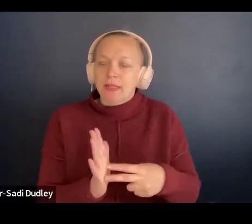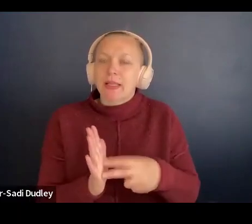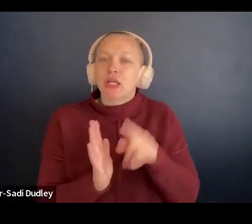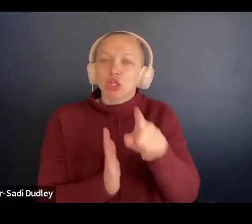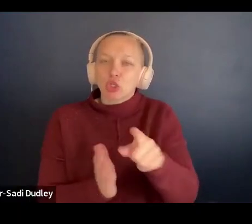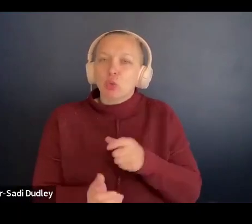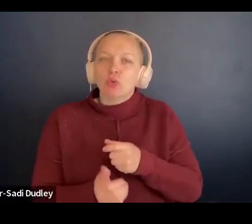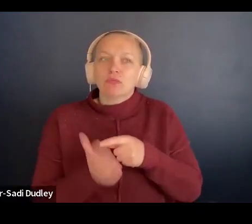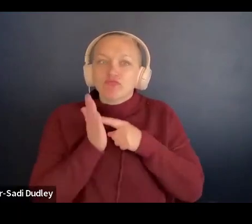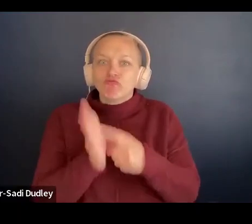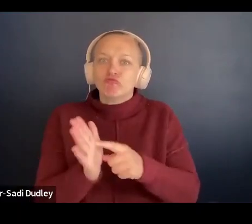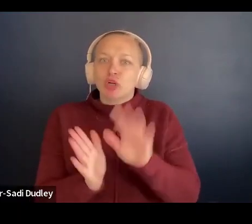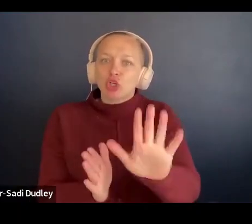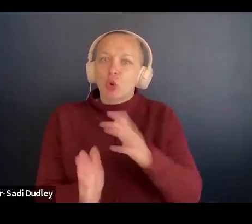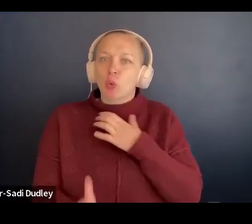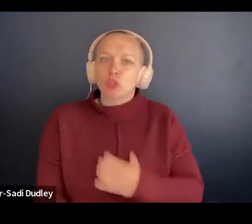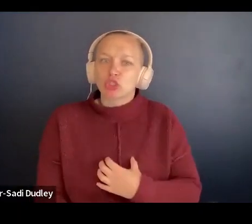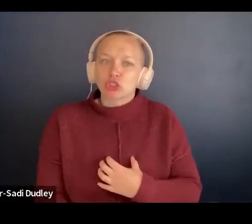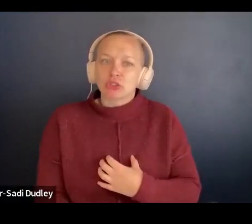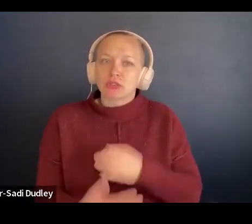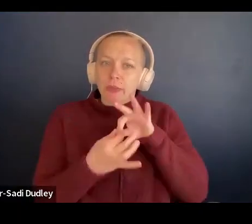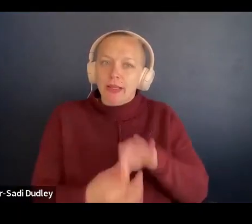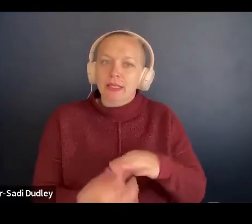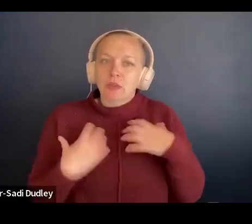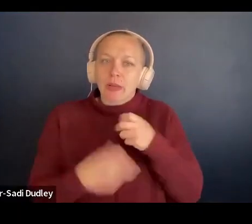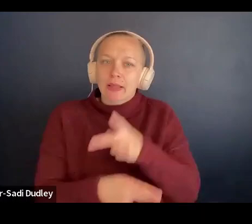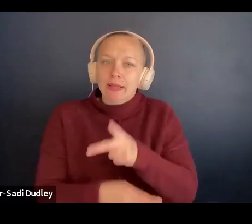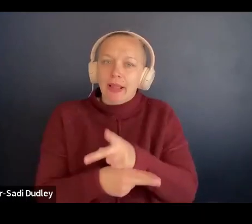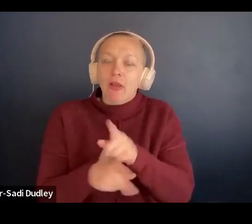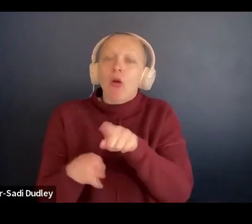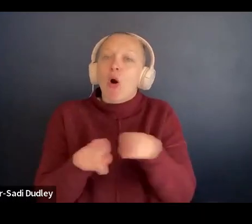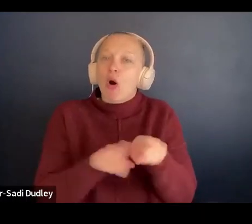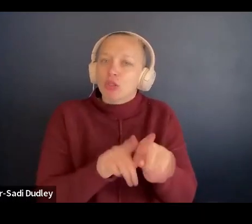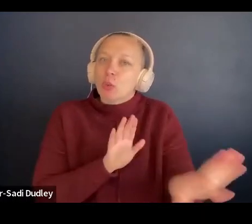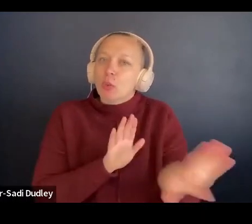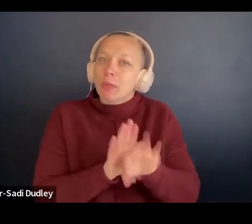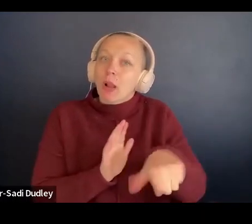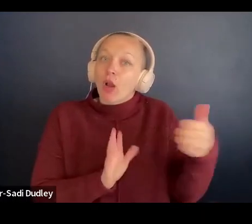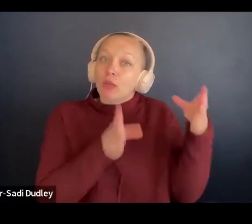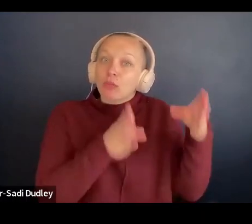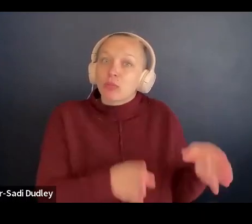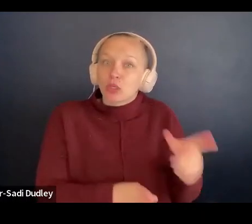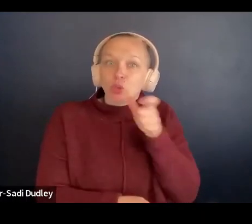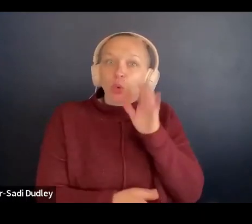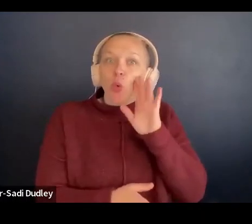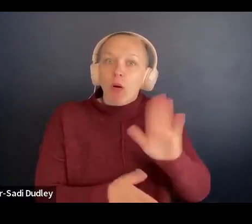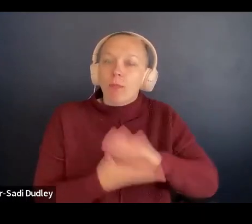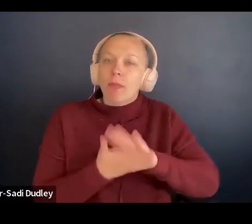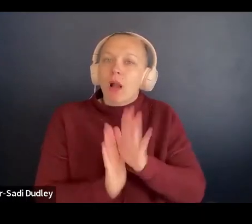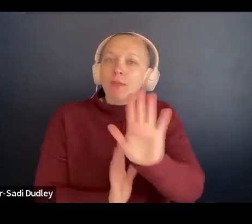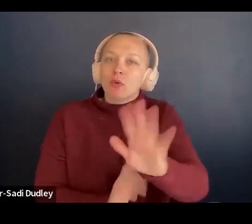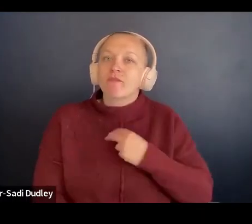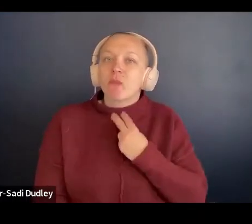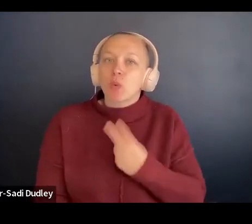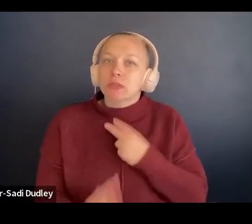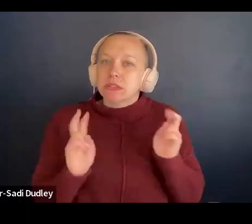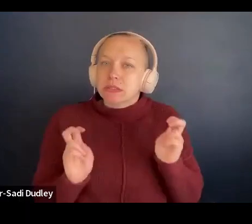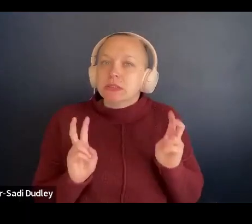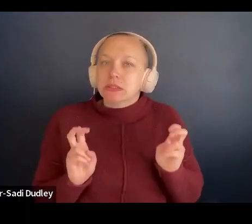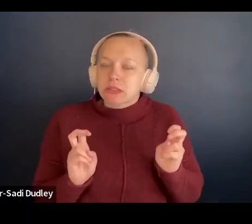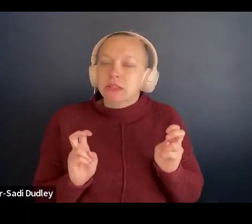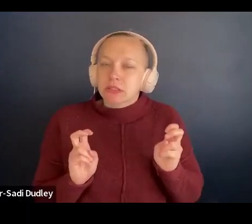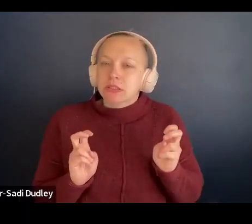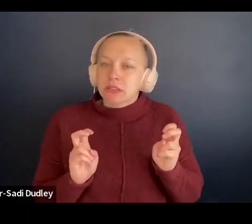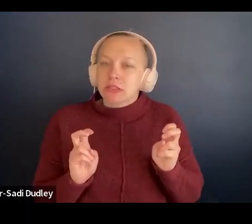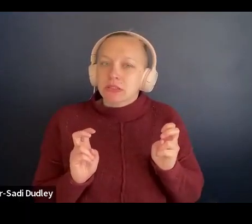healthcare and choose another person to make medical decisions on your behalf. They can be short or long in